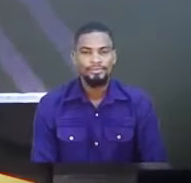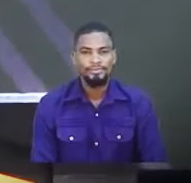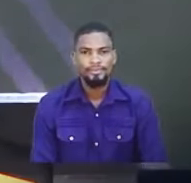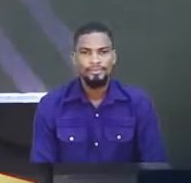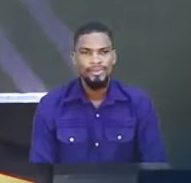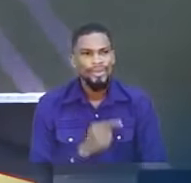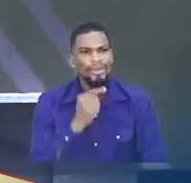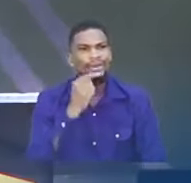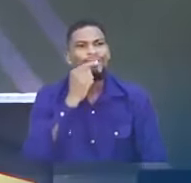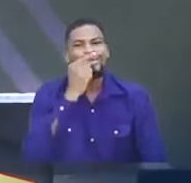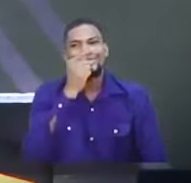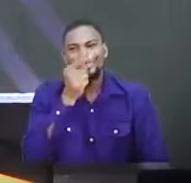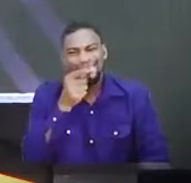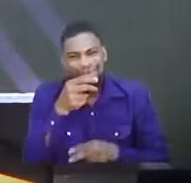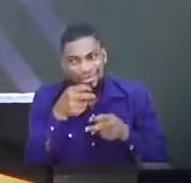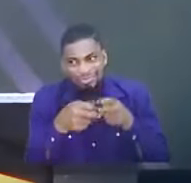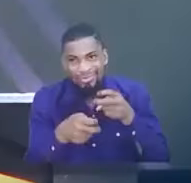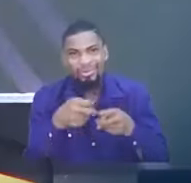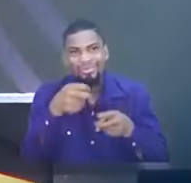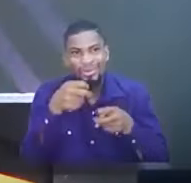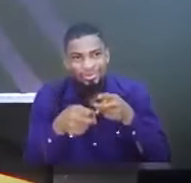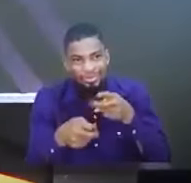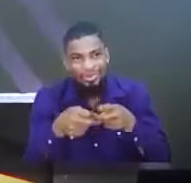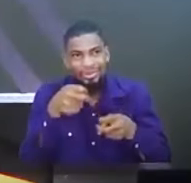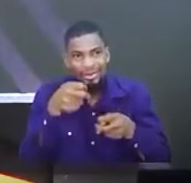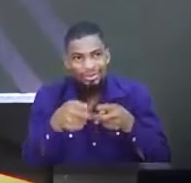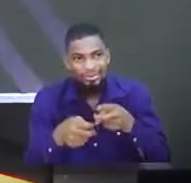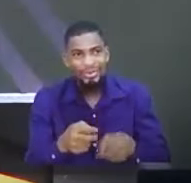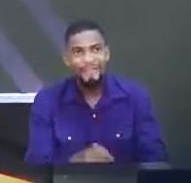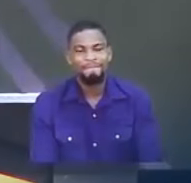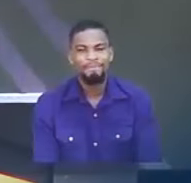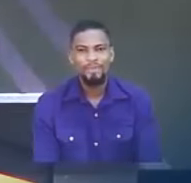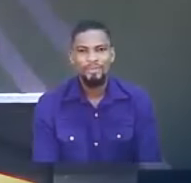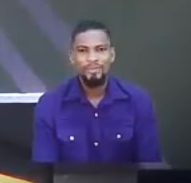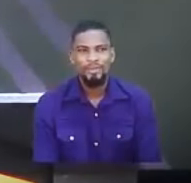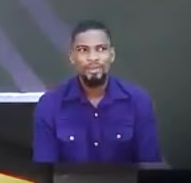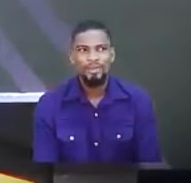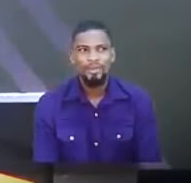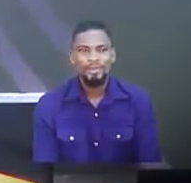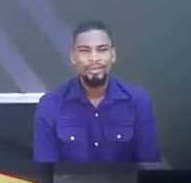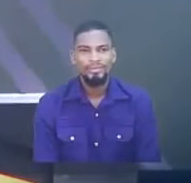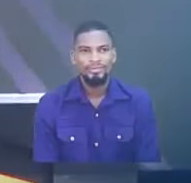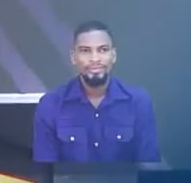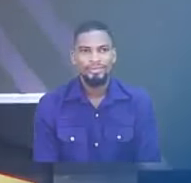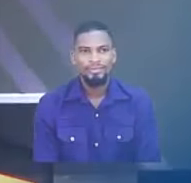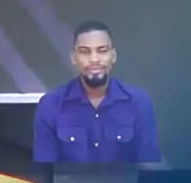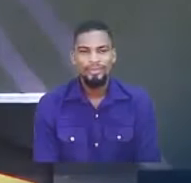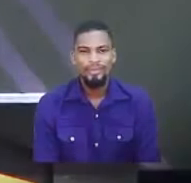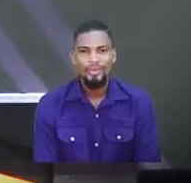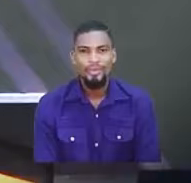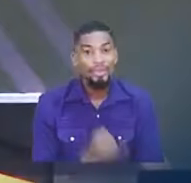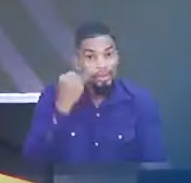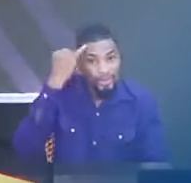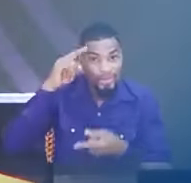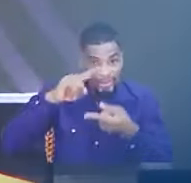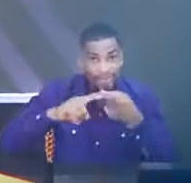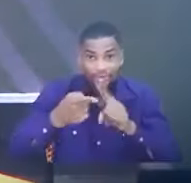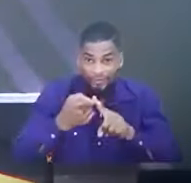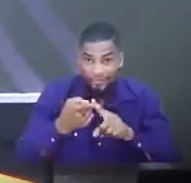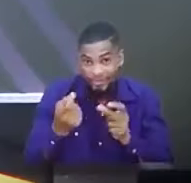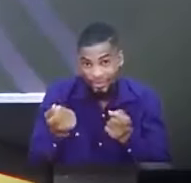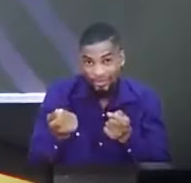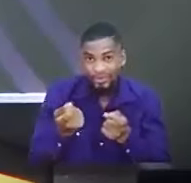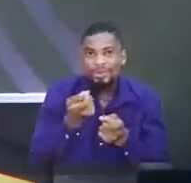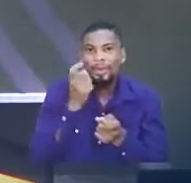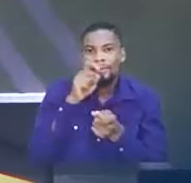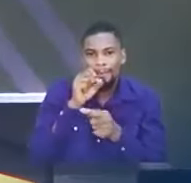actually going through. Then the friend will offer an advice. That is why